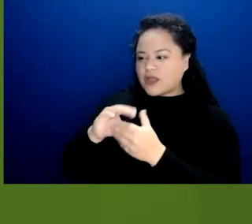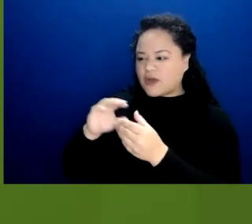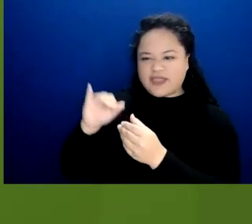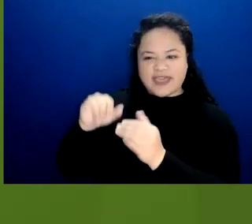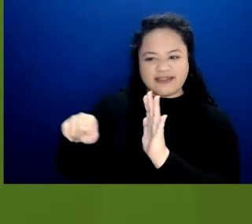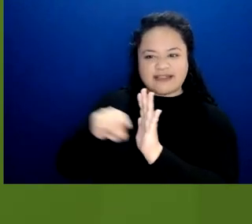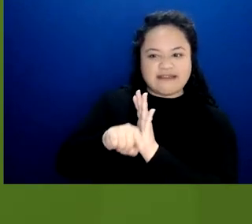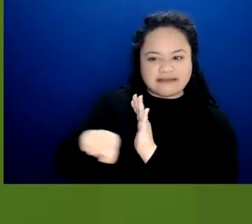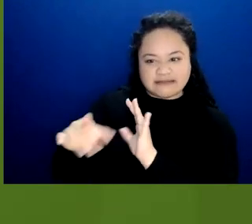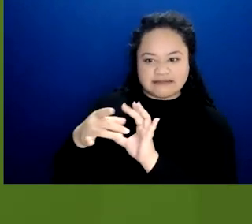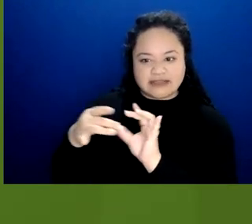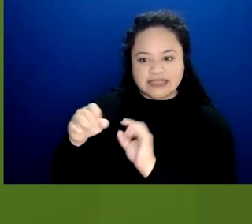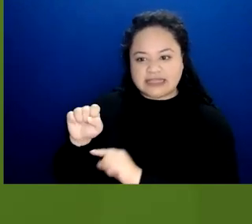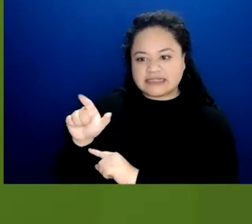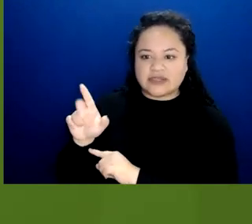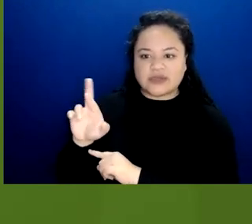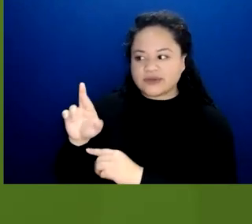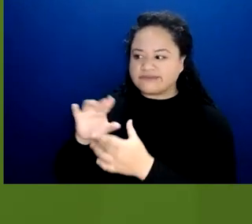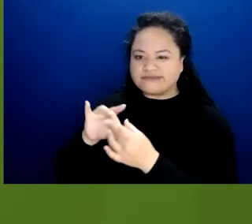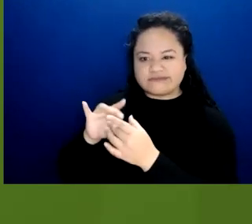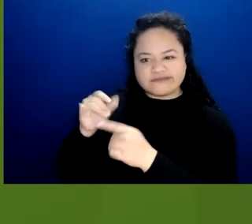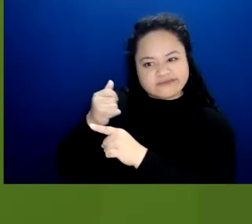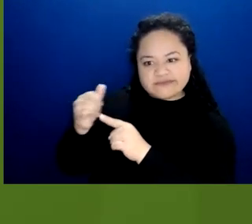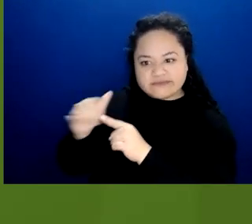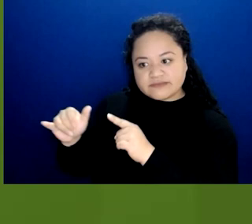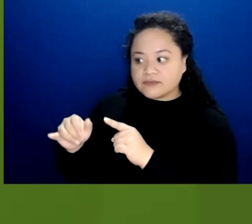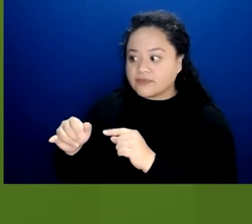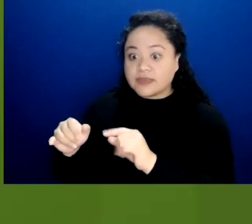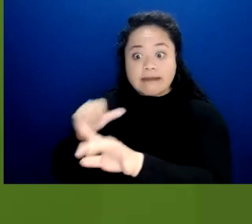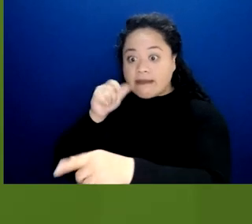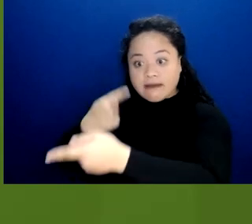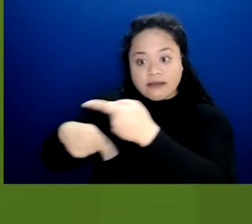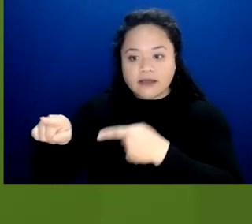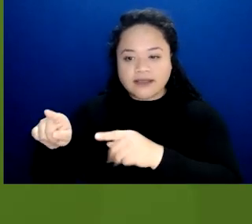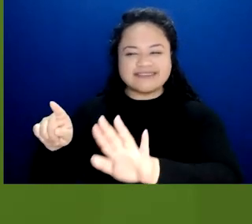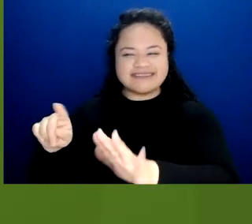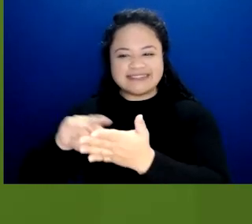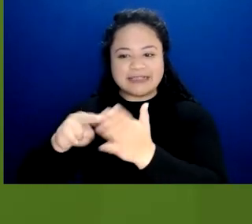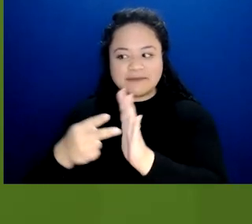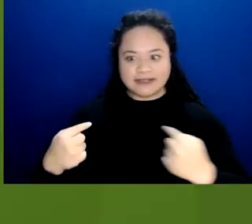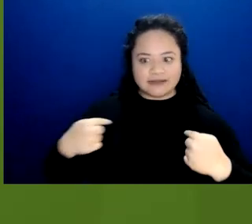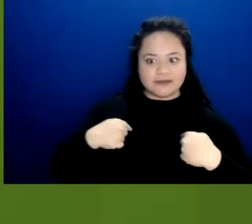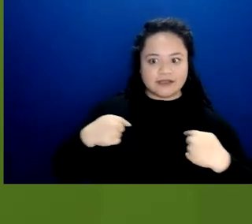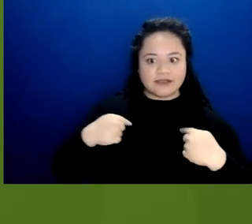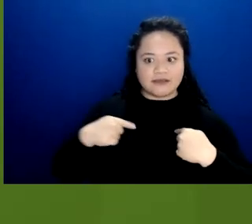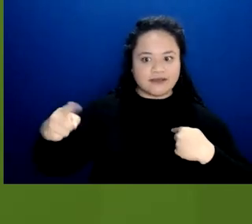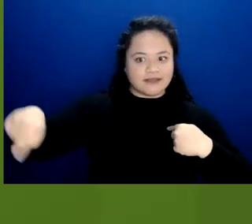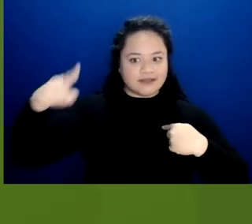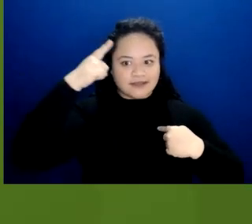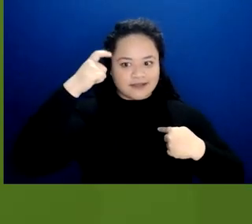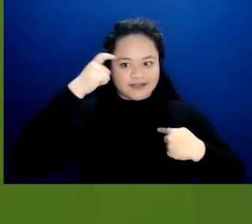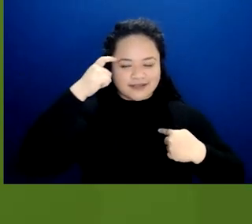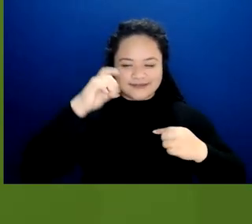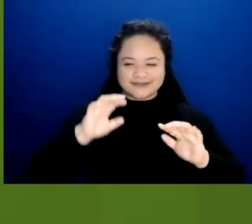my belonging would be put into question. And, you know, and I think back on this, like I look at my yearbooks from